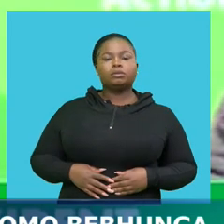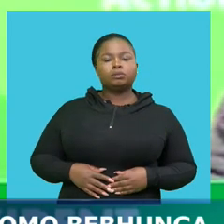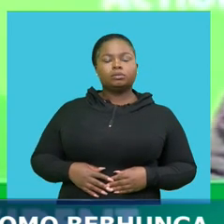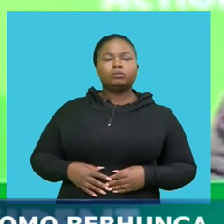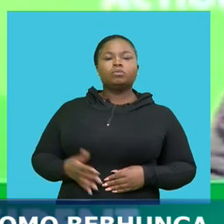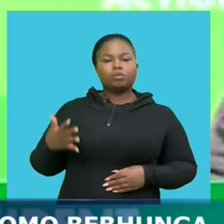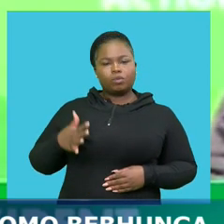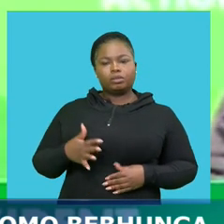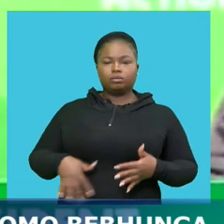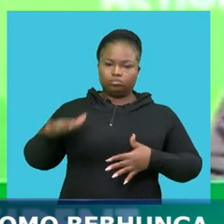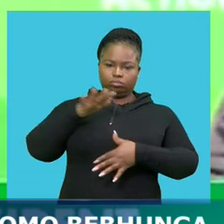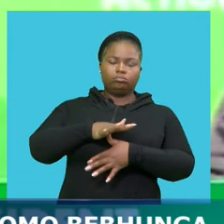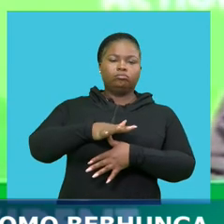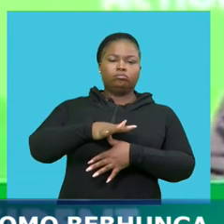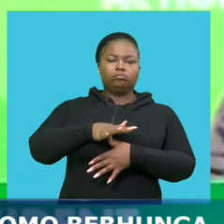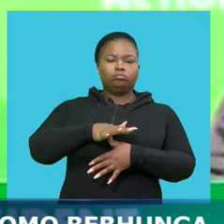key ones